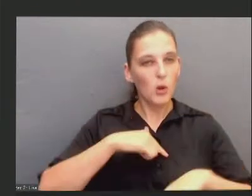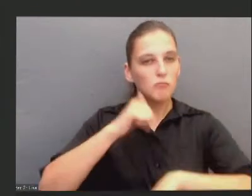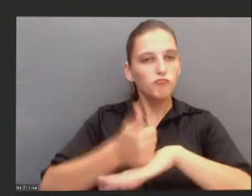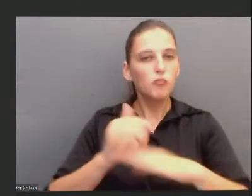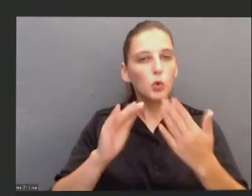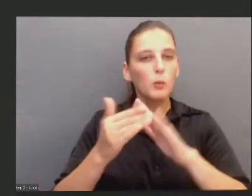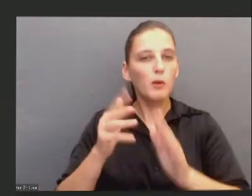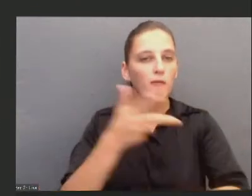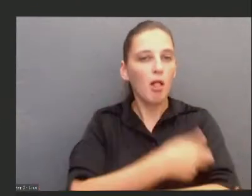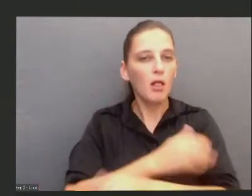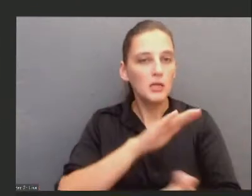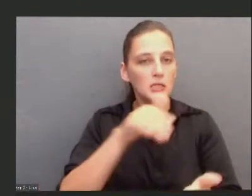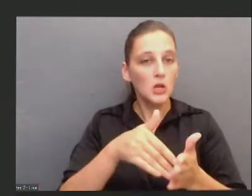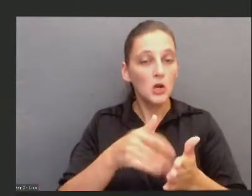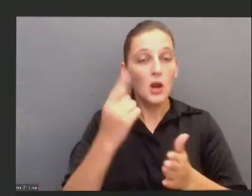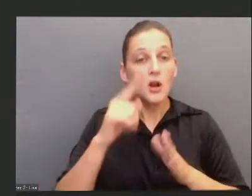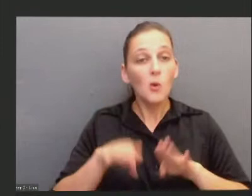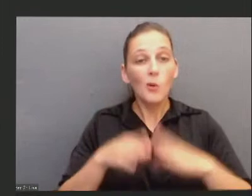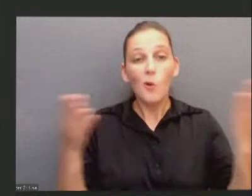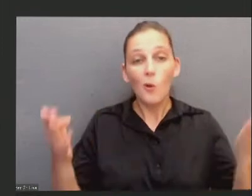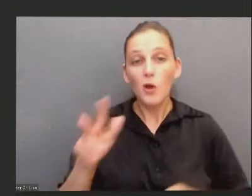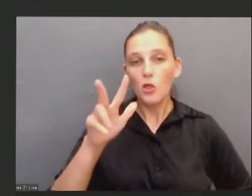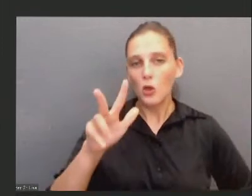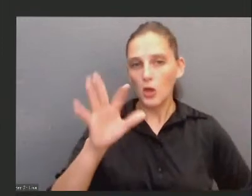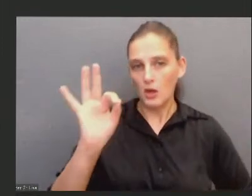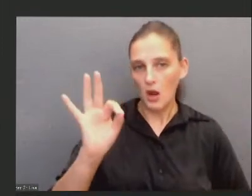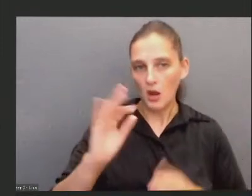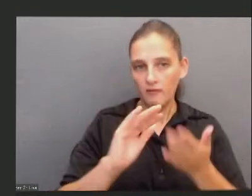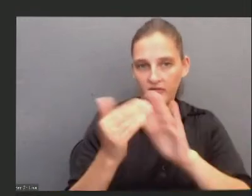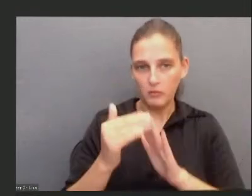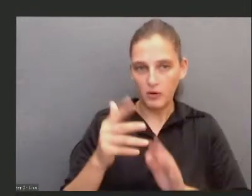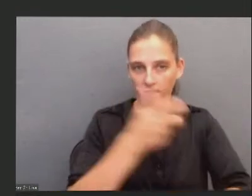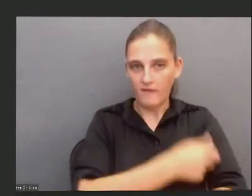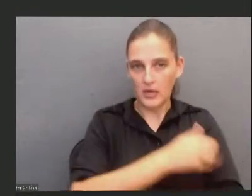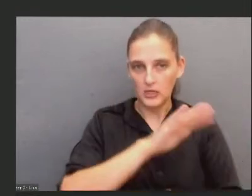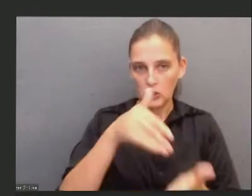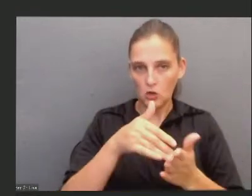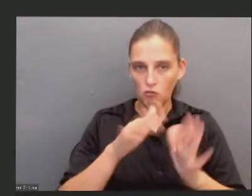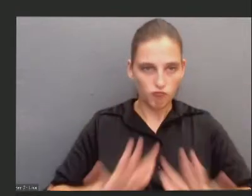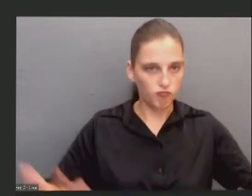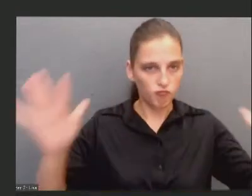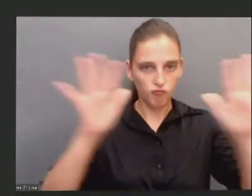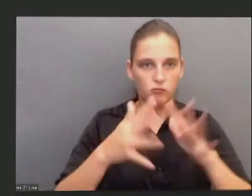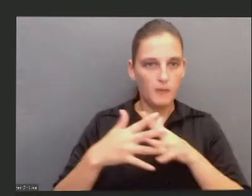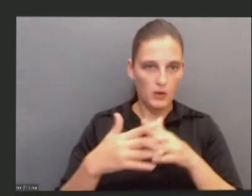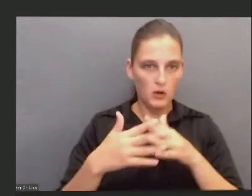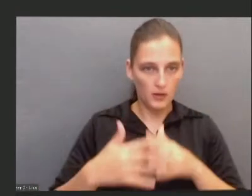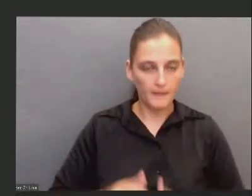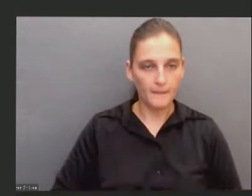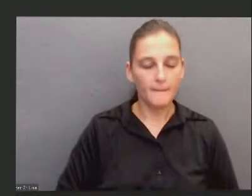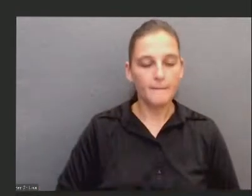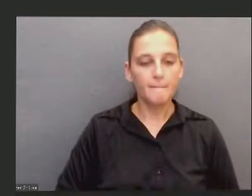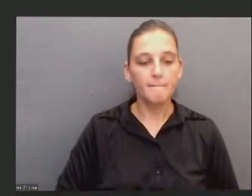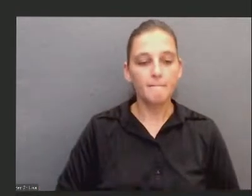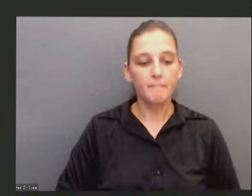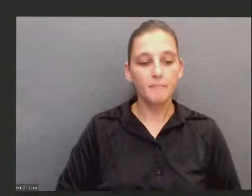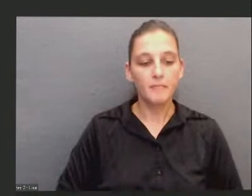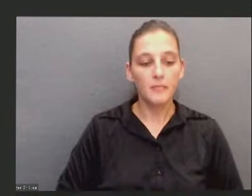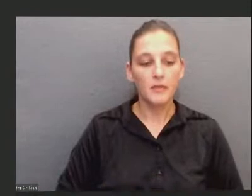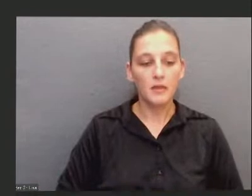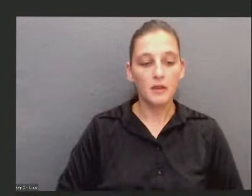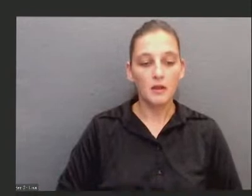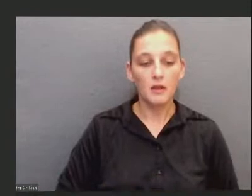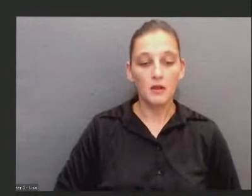of 39 community vaccination centers across the country. The outcome of collecting